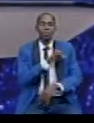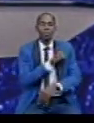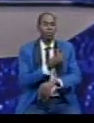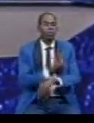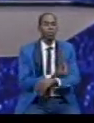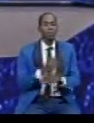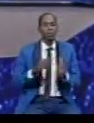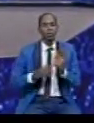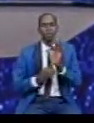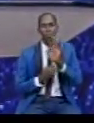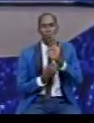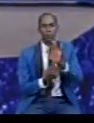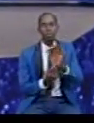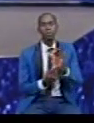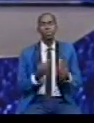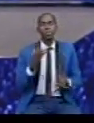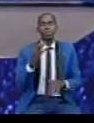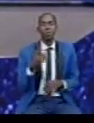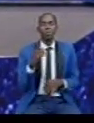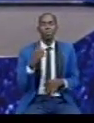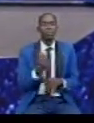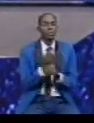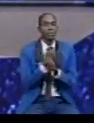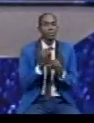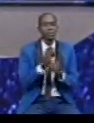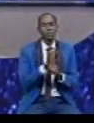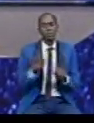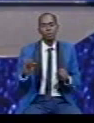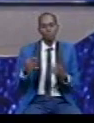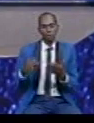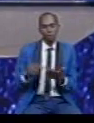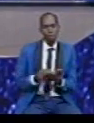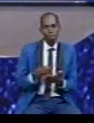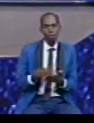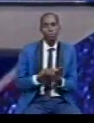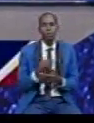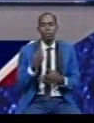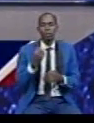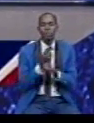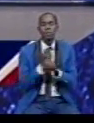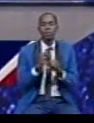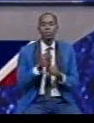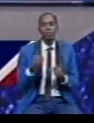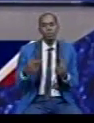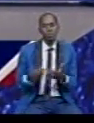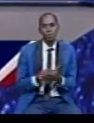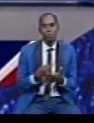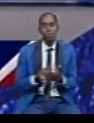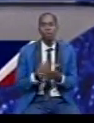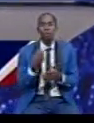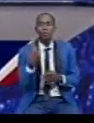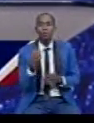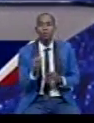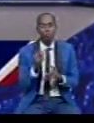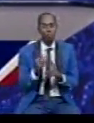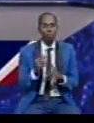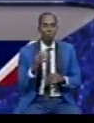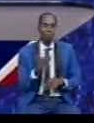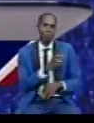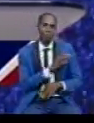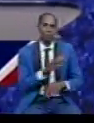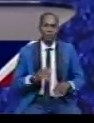revelation of the saving gospel. The saving gospel, the word of